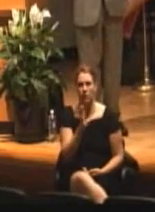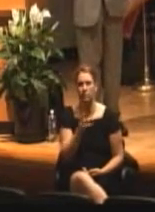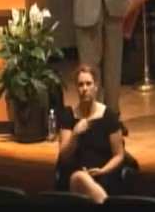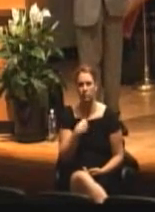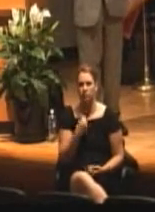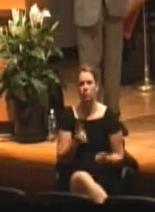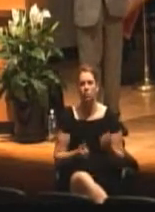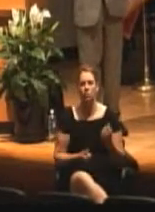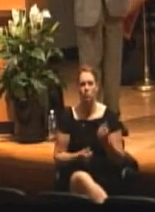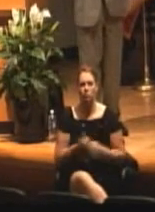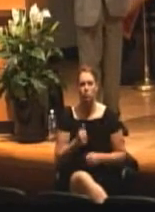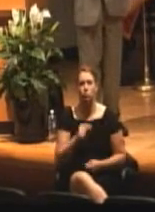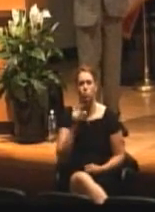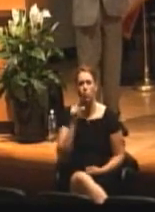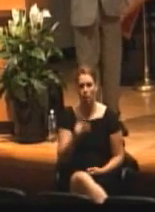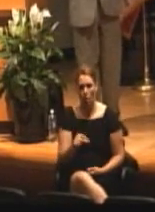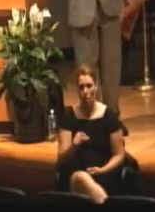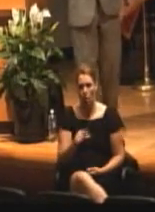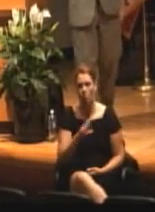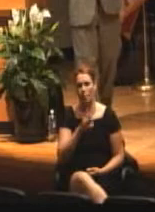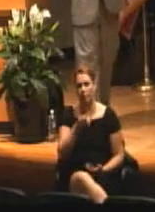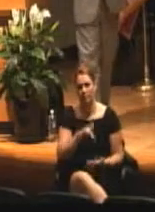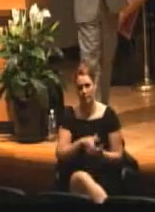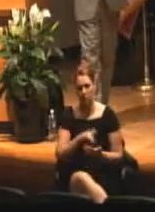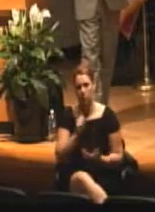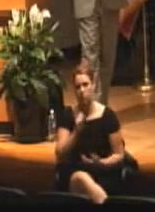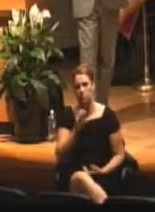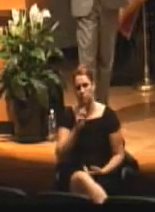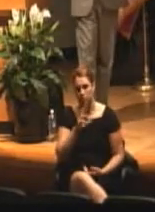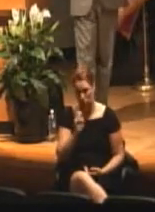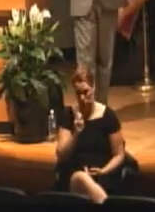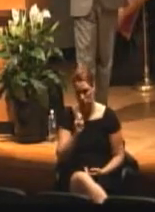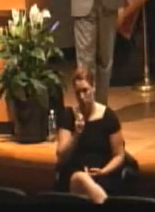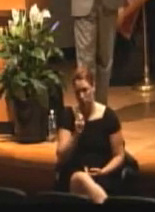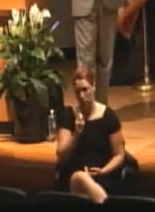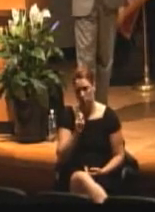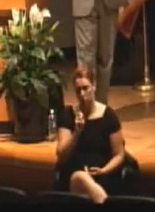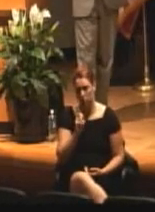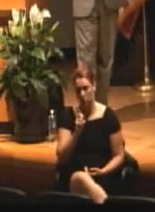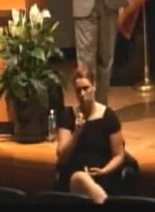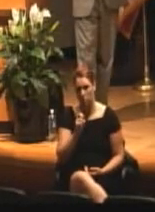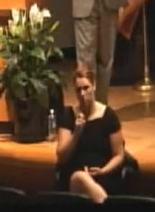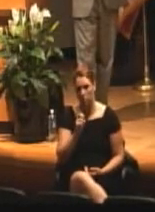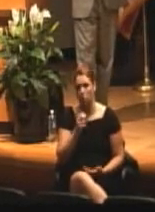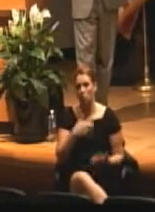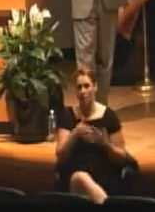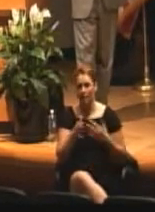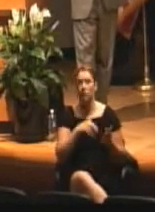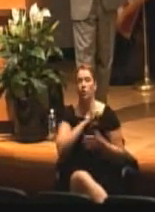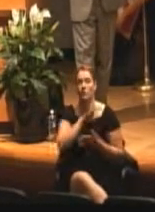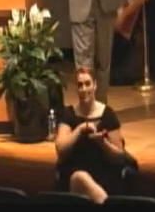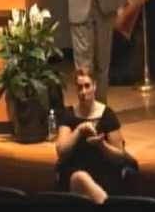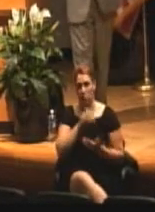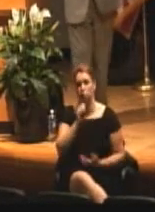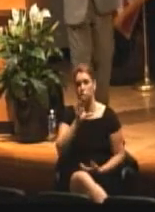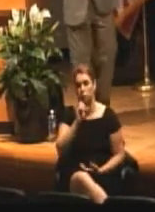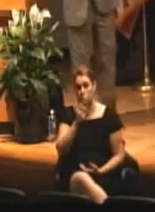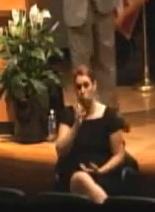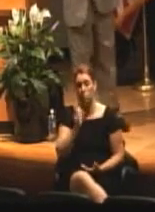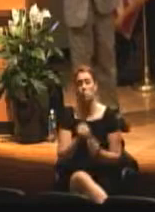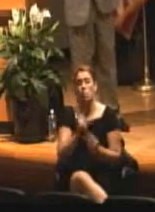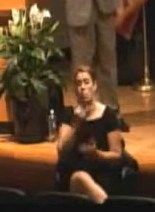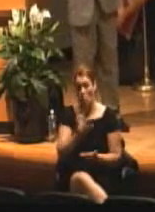borrowers. So like for yourself or for your husband, whichever middle score is lower is the one that we would